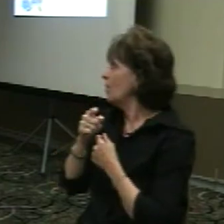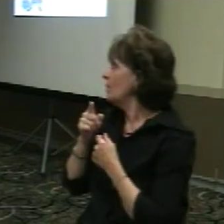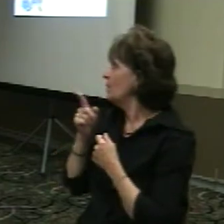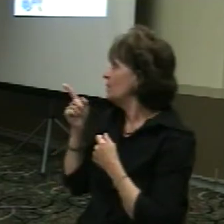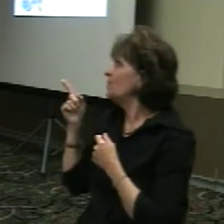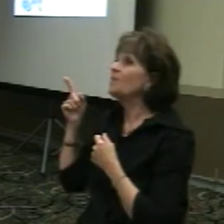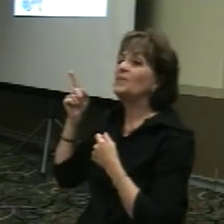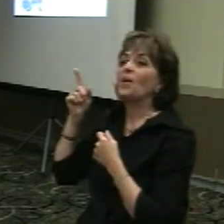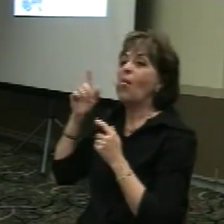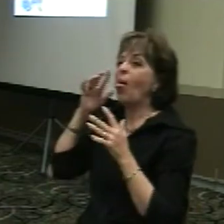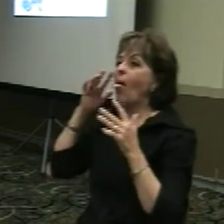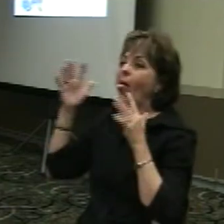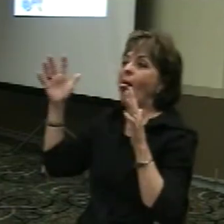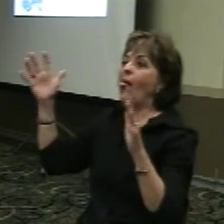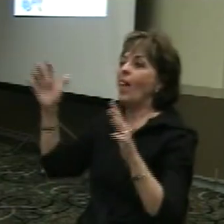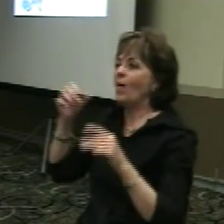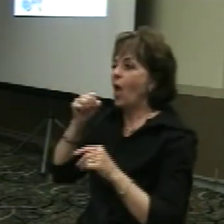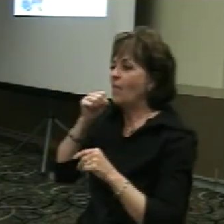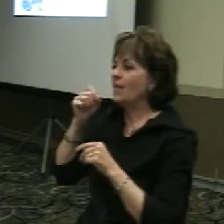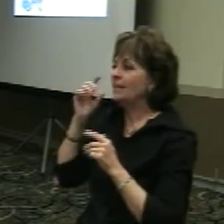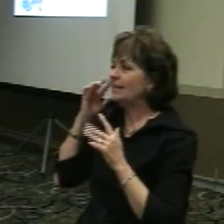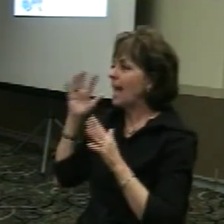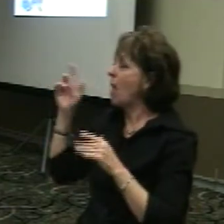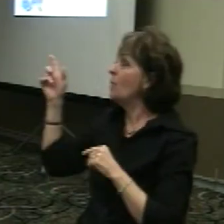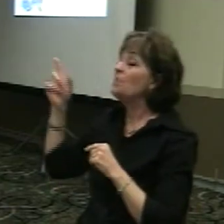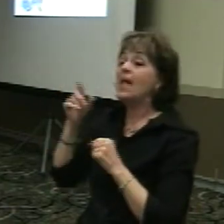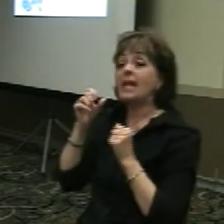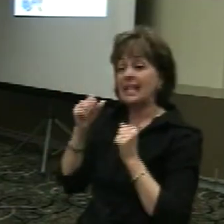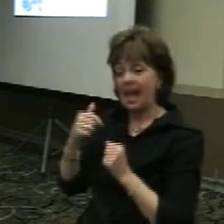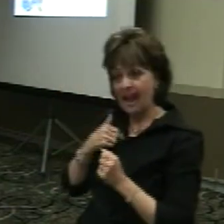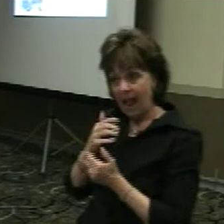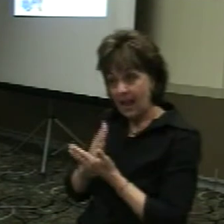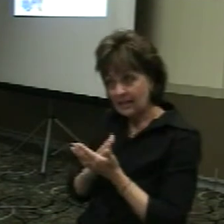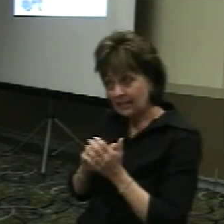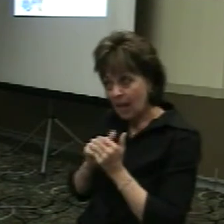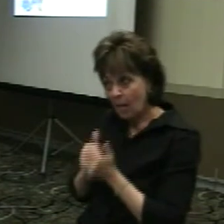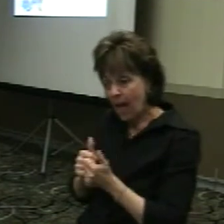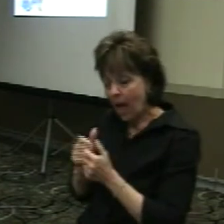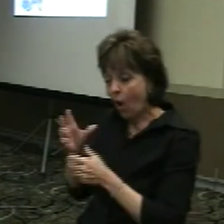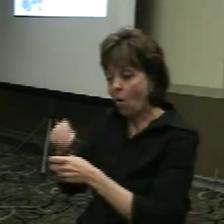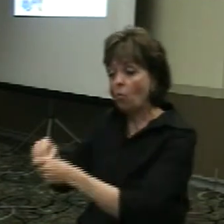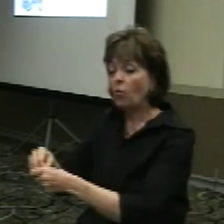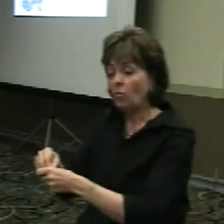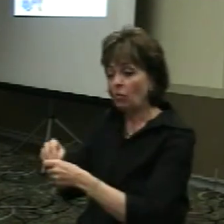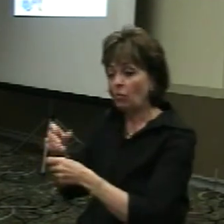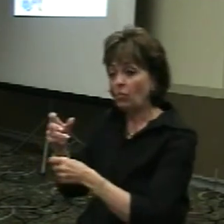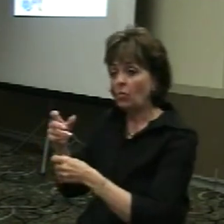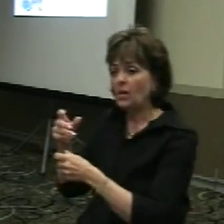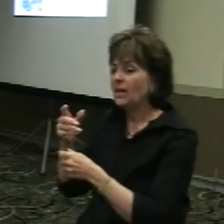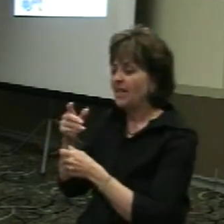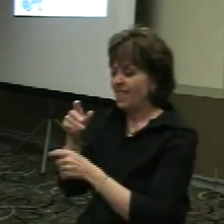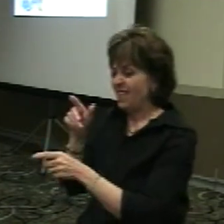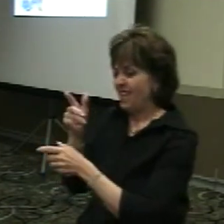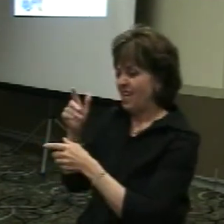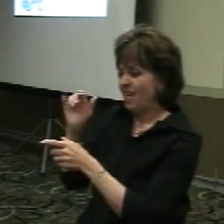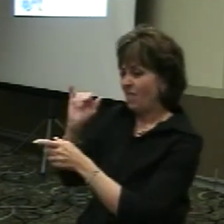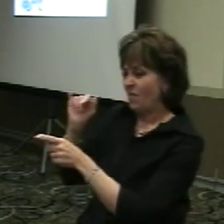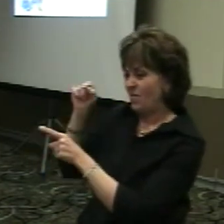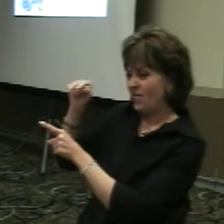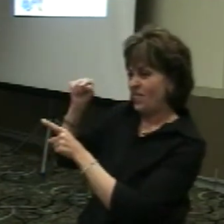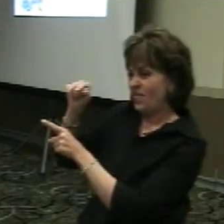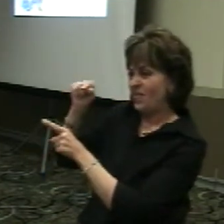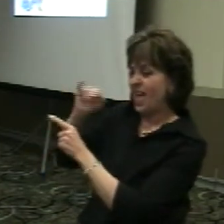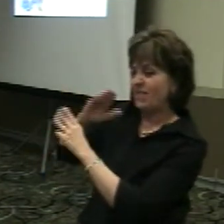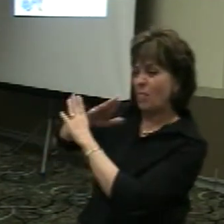I never know what makes it do this, is that can I somehow work into whatever it